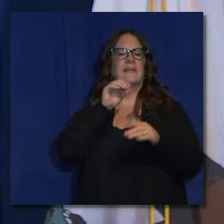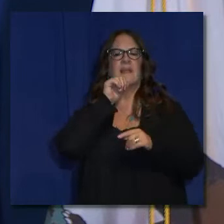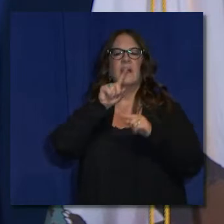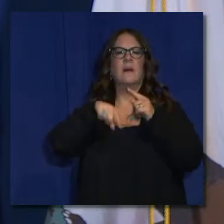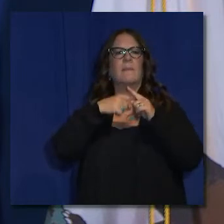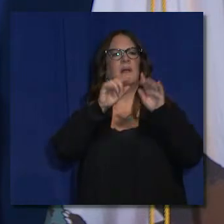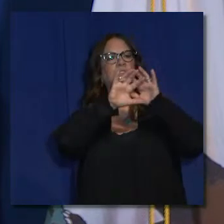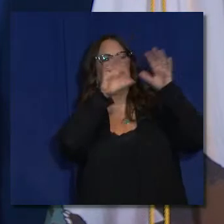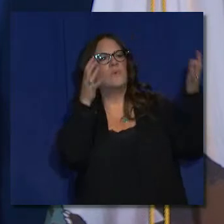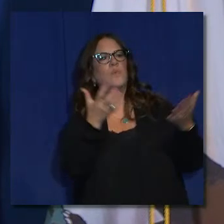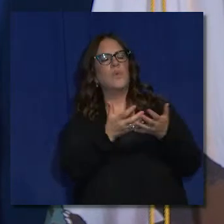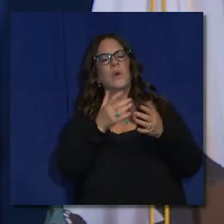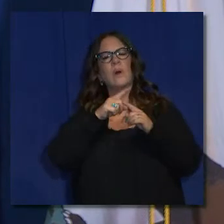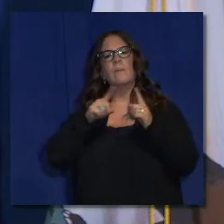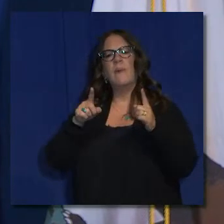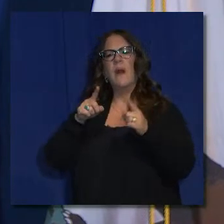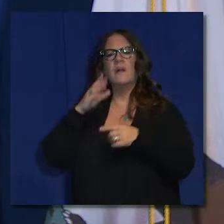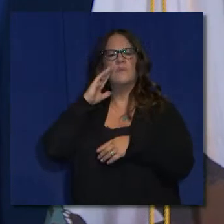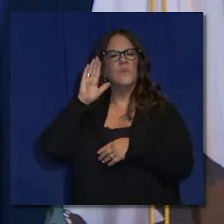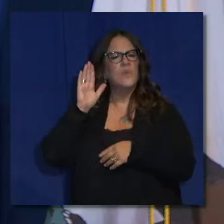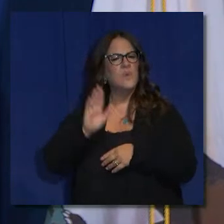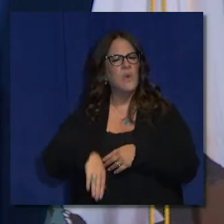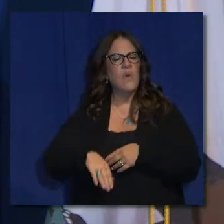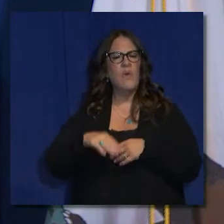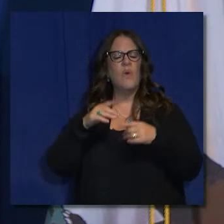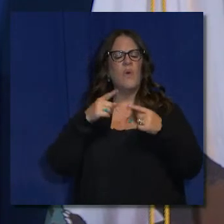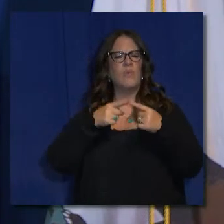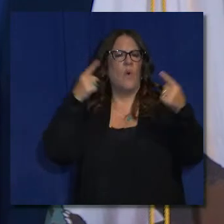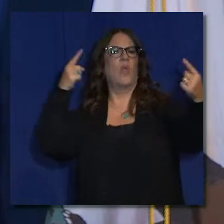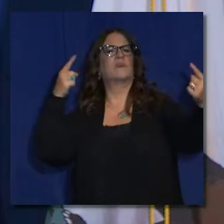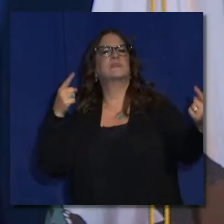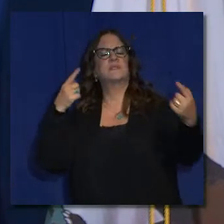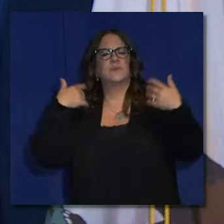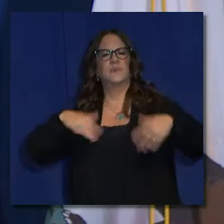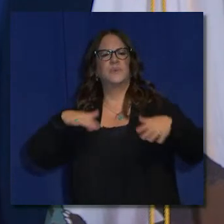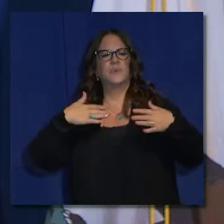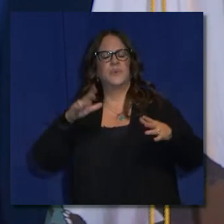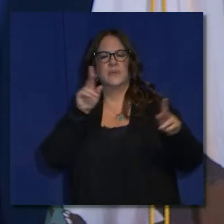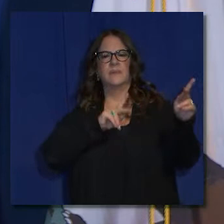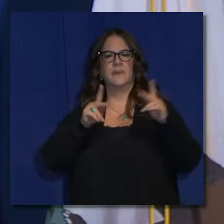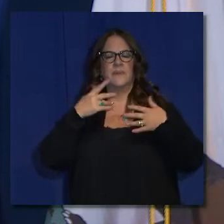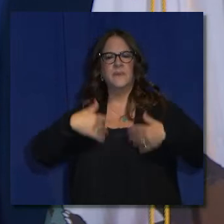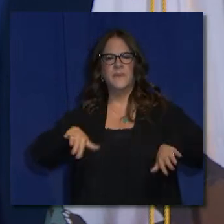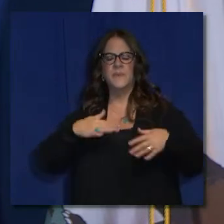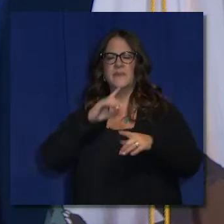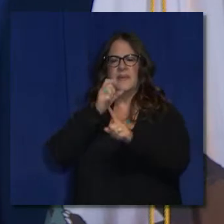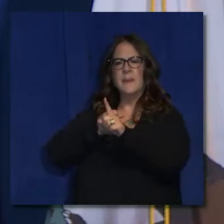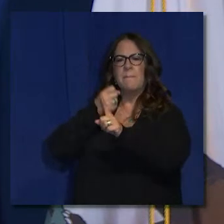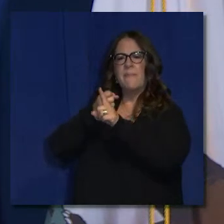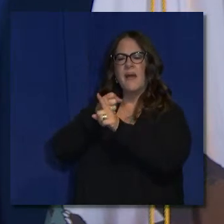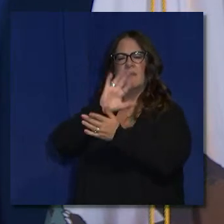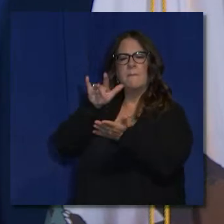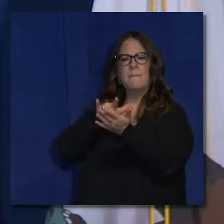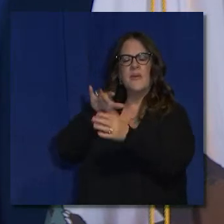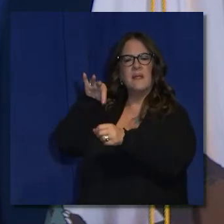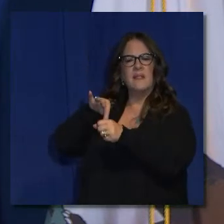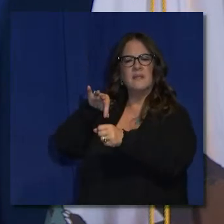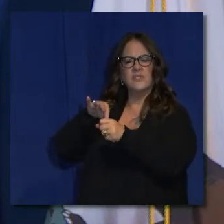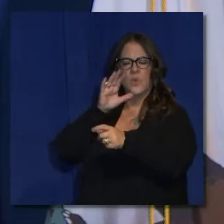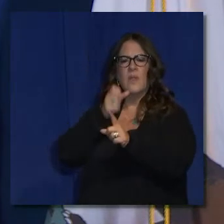globally. But the polarization that persists in this nation impacts midterm elections may have in California in our